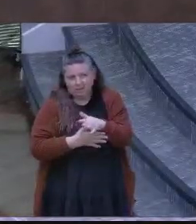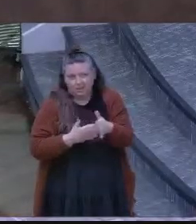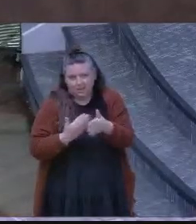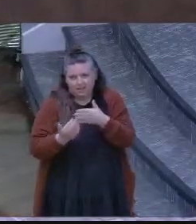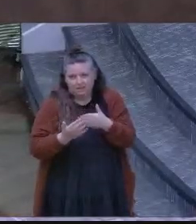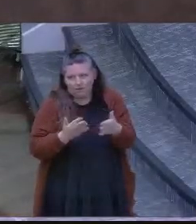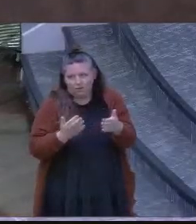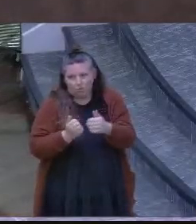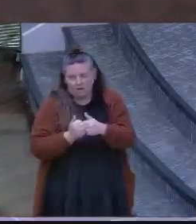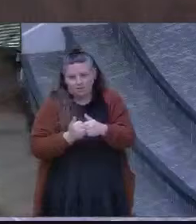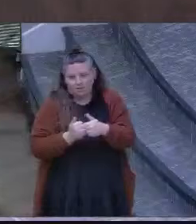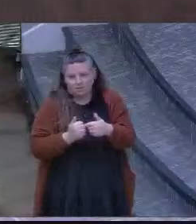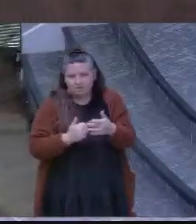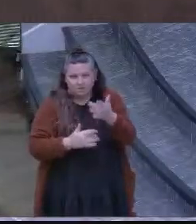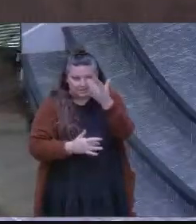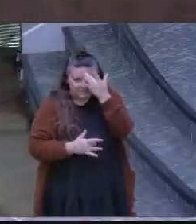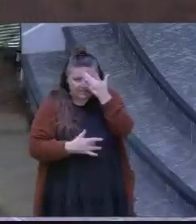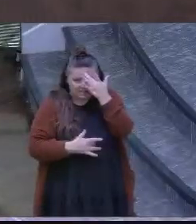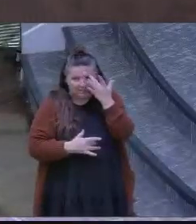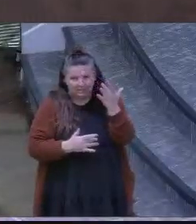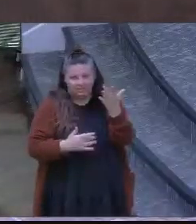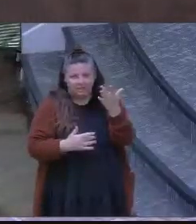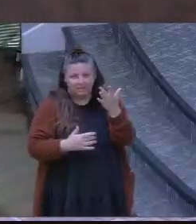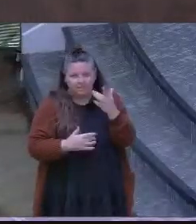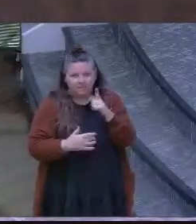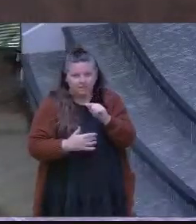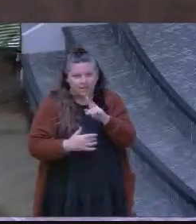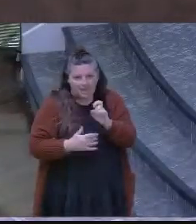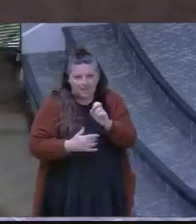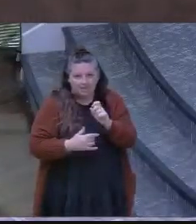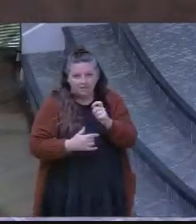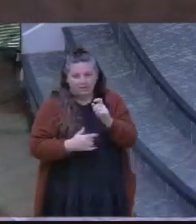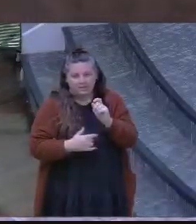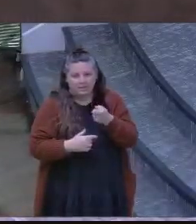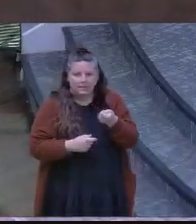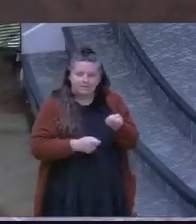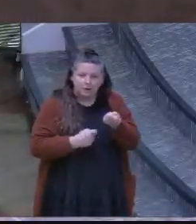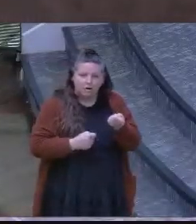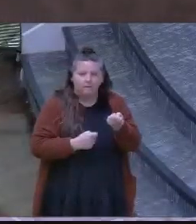thing. It's like, it's sort of been like a tug, and these are things that